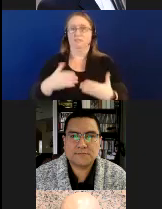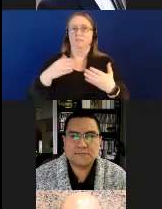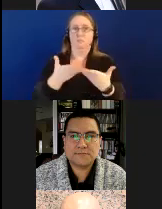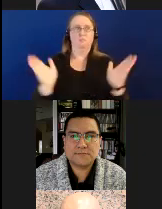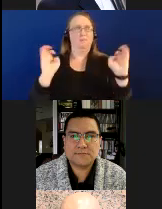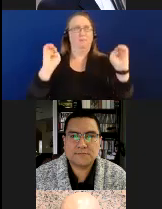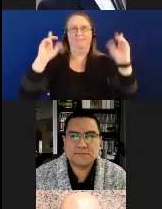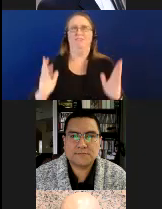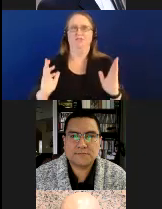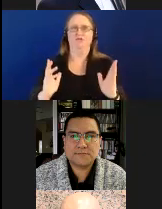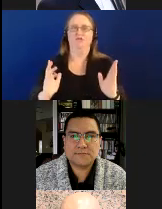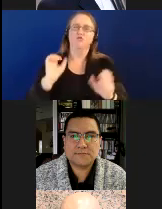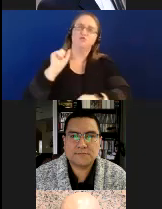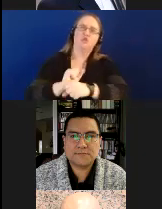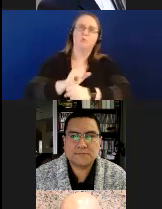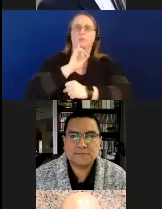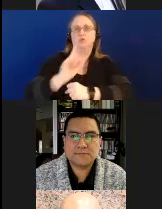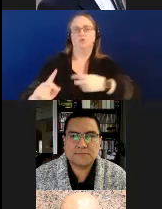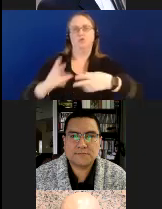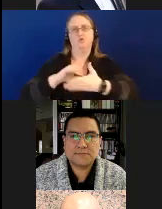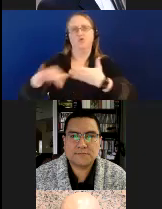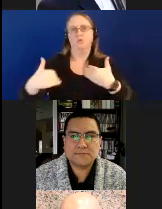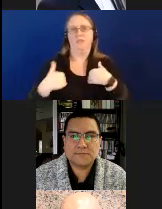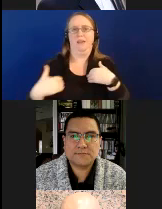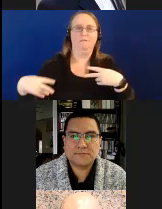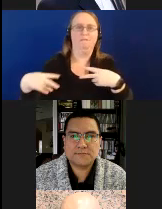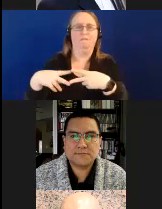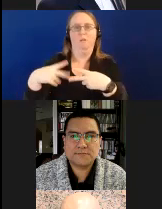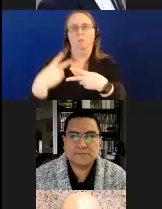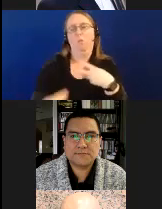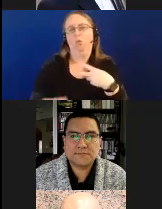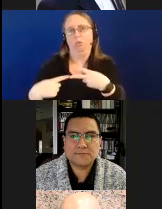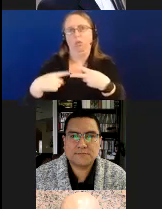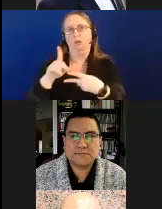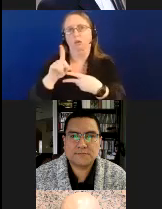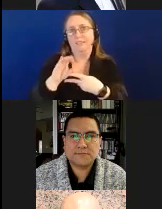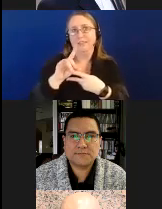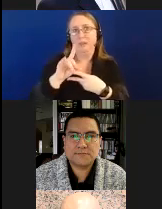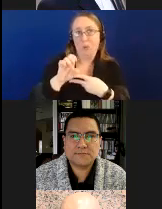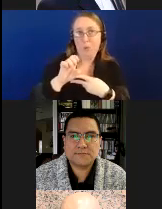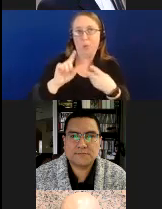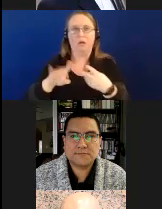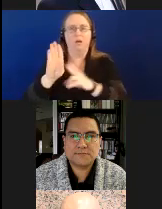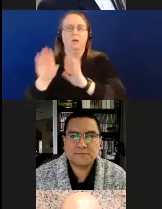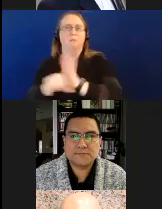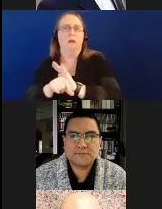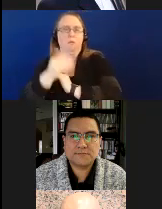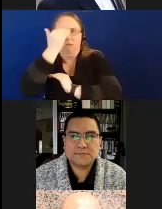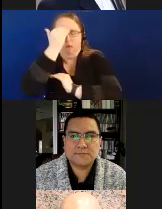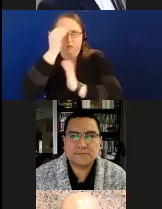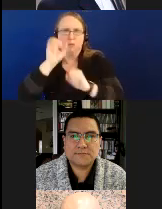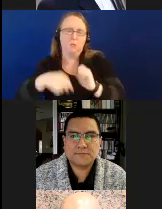job is to make sure that students have both of these, the decoding and the background knowledge, to be able to become highly